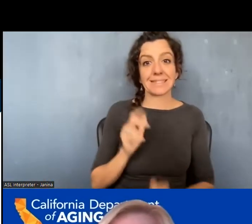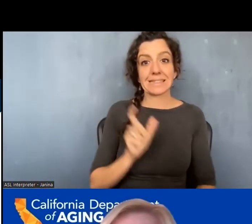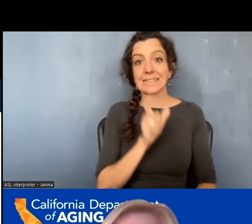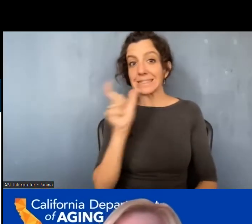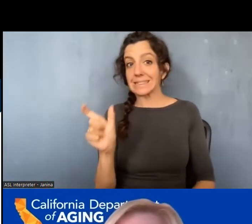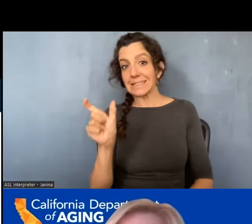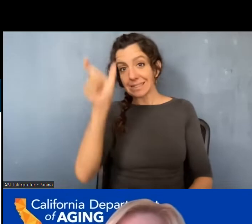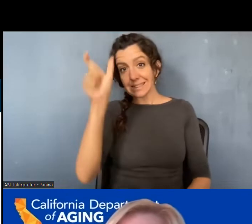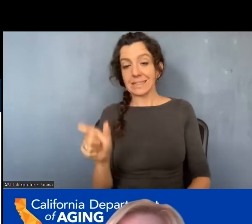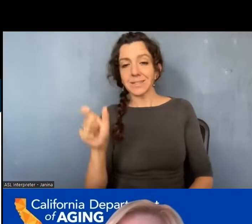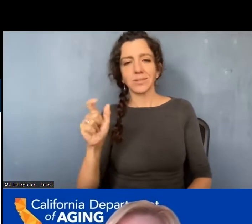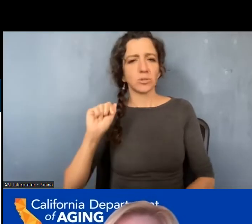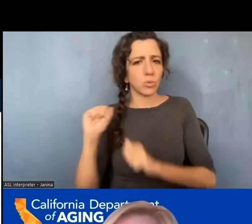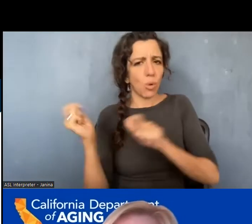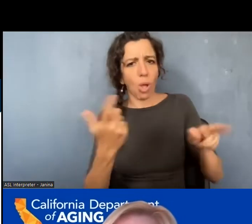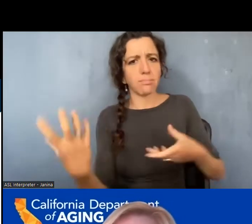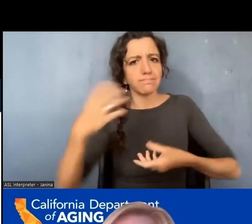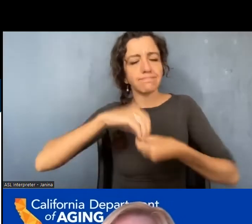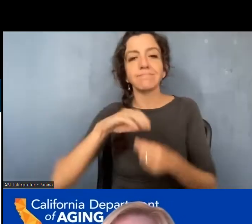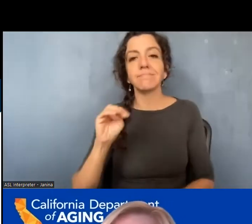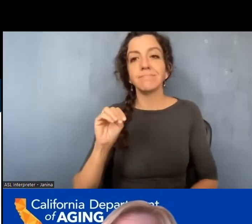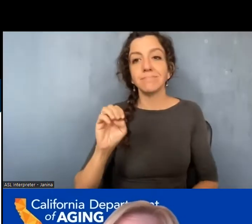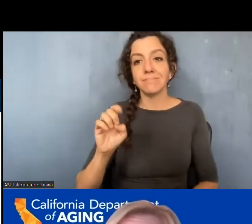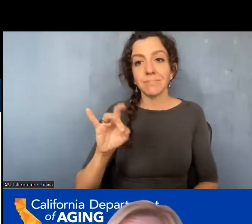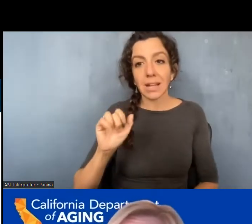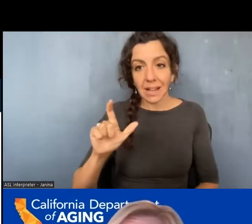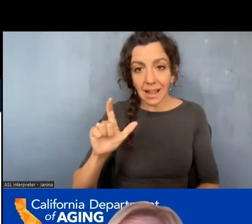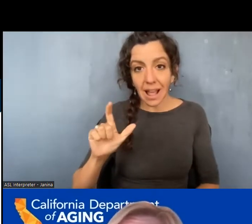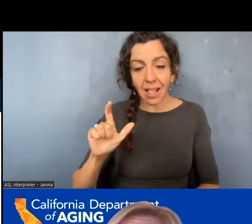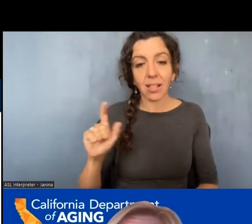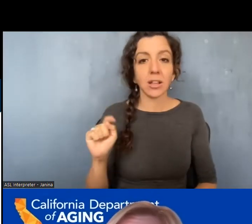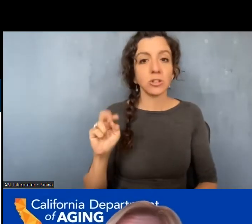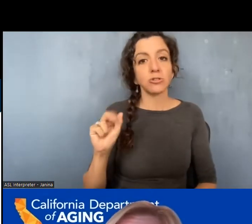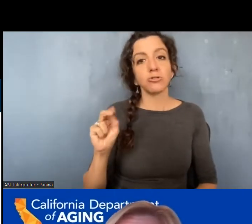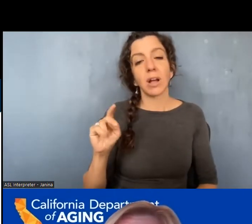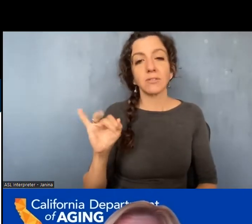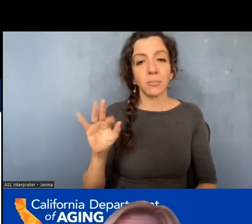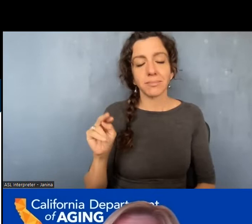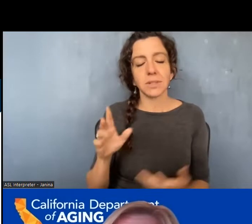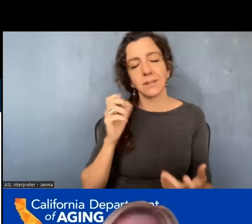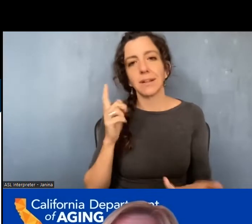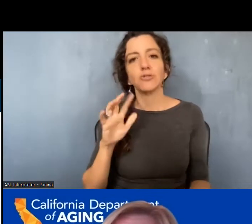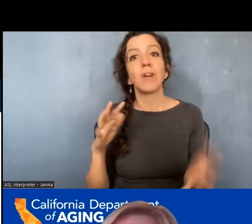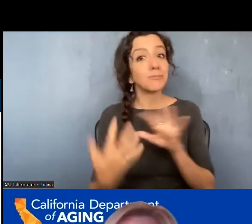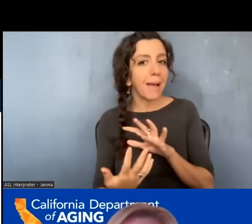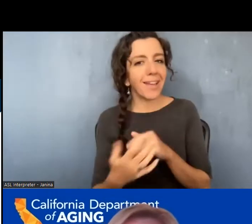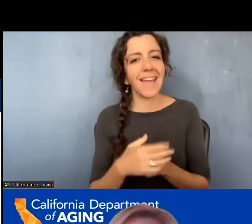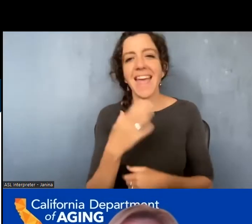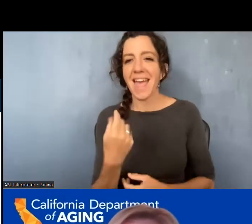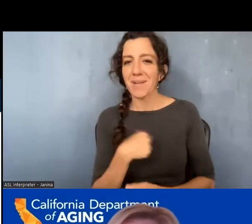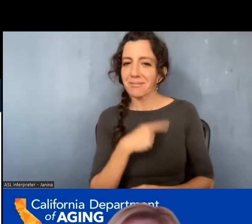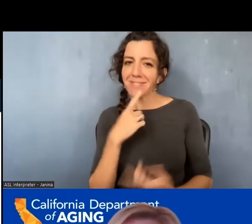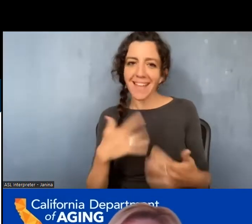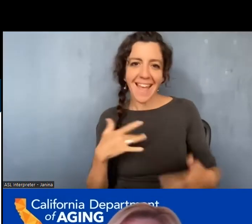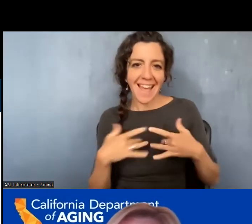all part of the Medi-Cal transformation that is centered on CalAIM and the exciting opportunities within CalAIM for